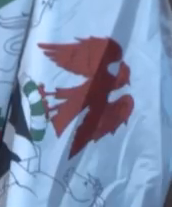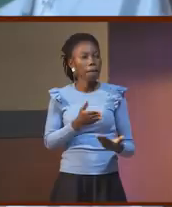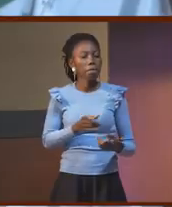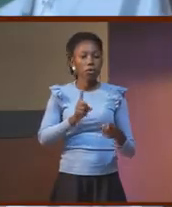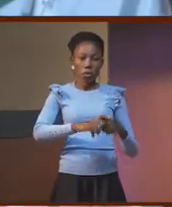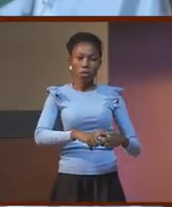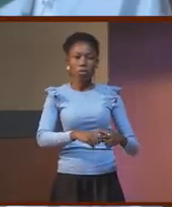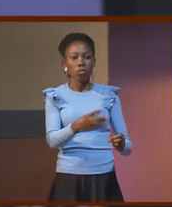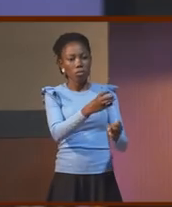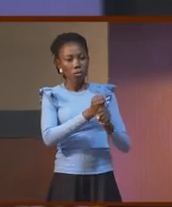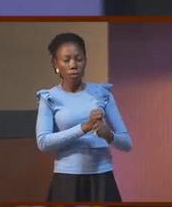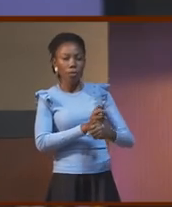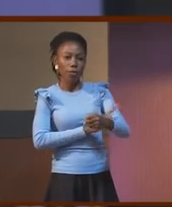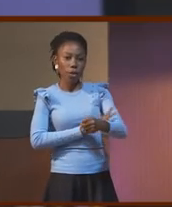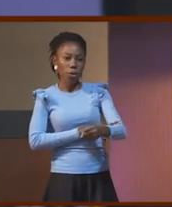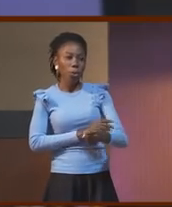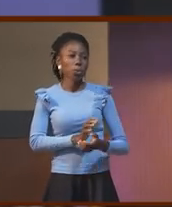to get him.